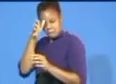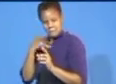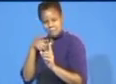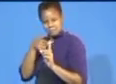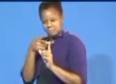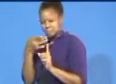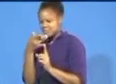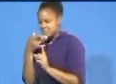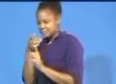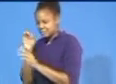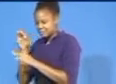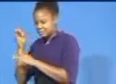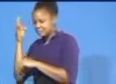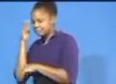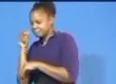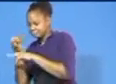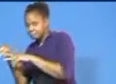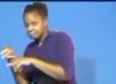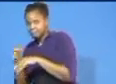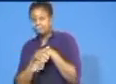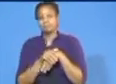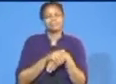tickles my mind because